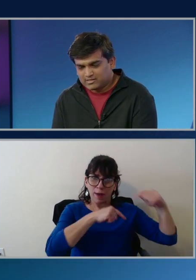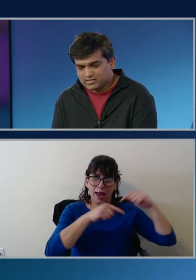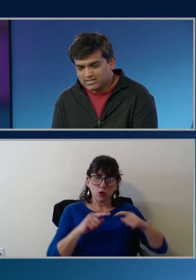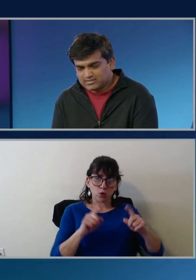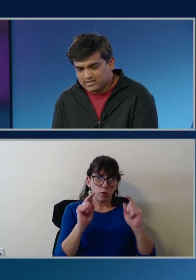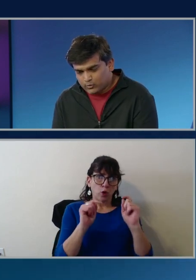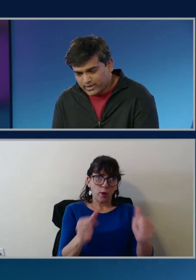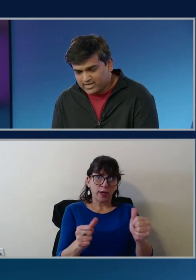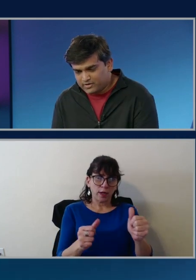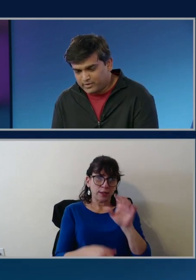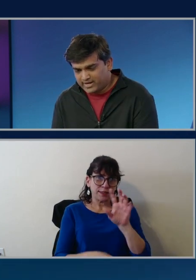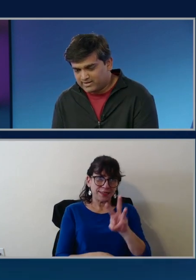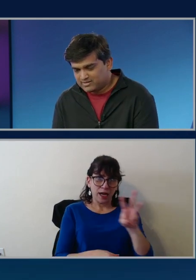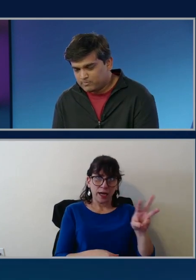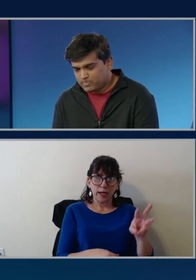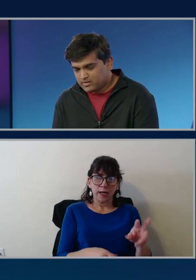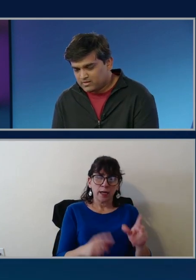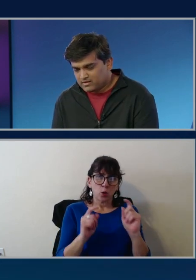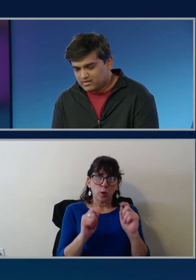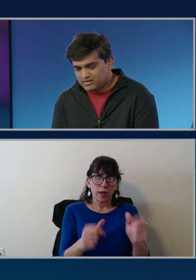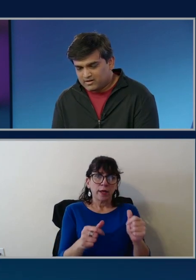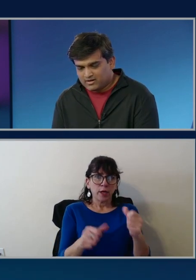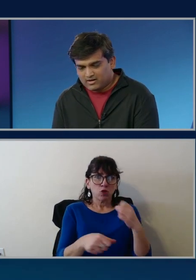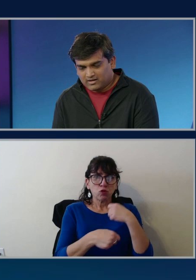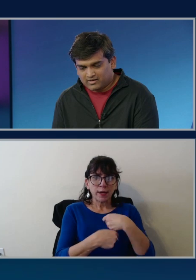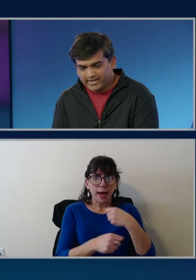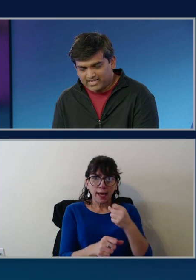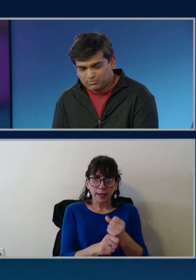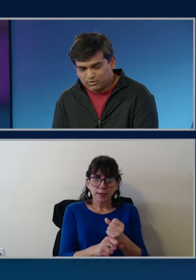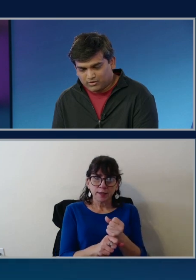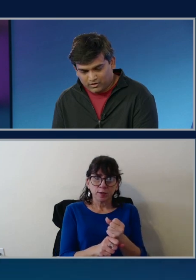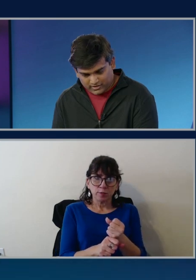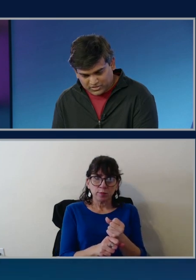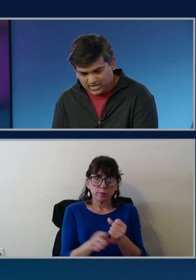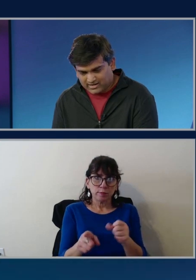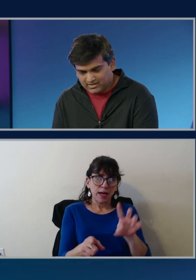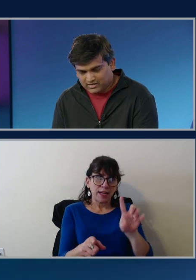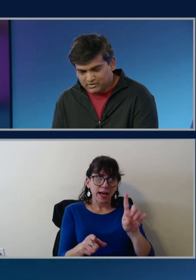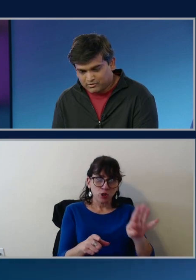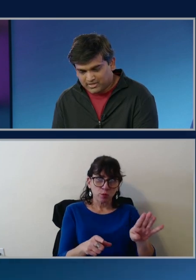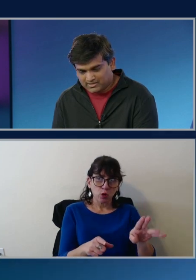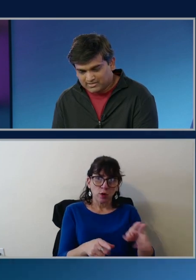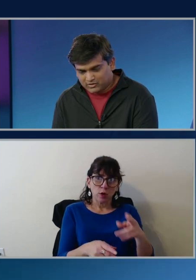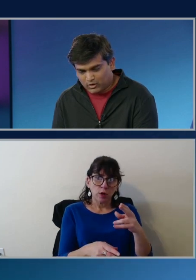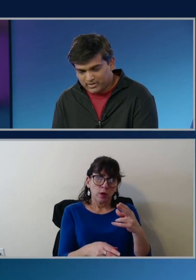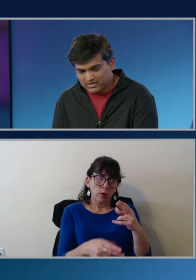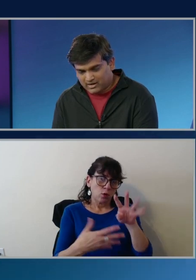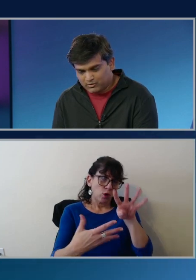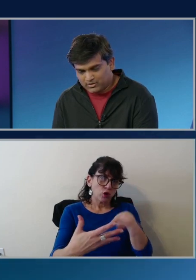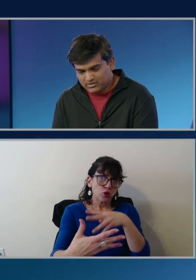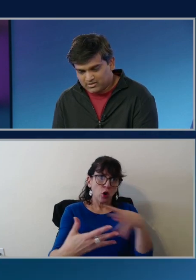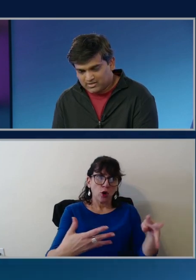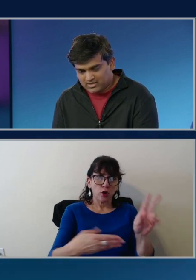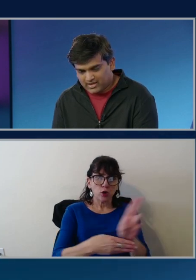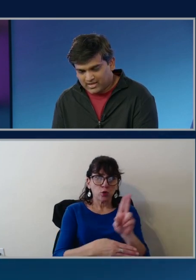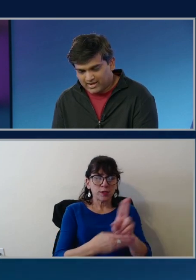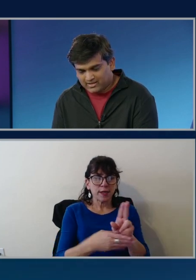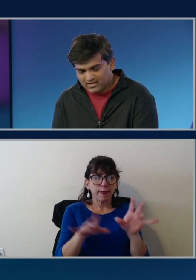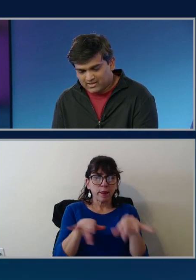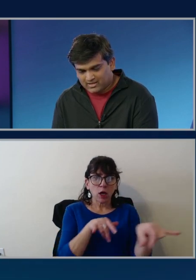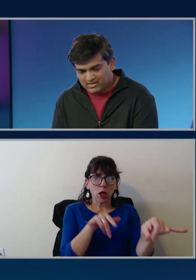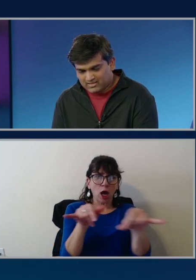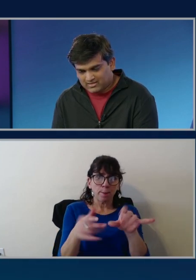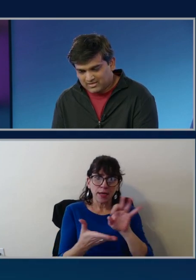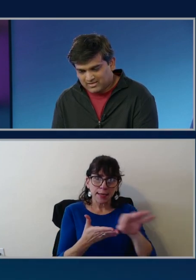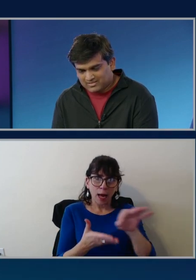let's quickly create a dashboard or a chart using the comment count. So this is